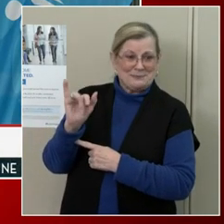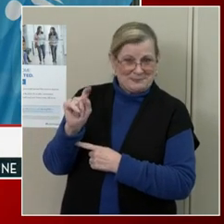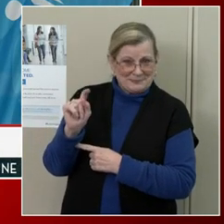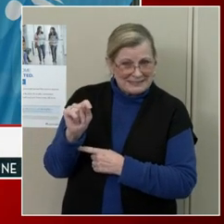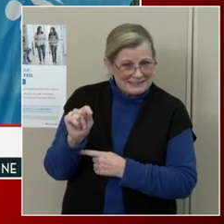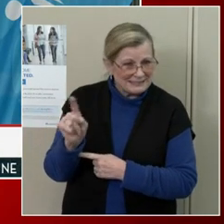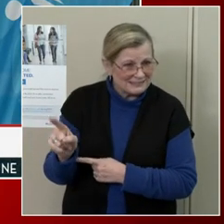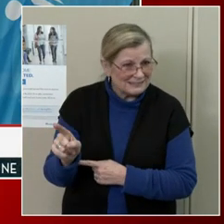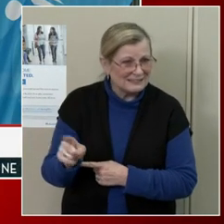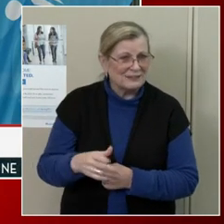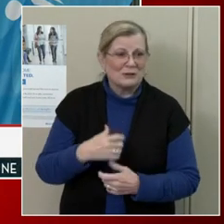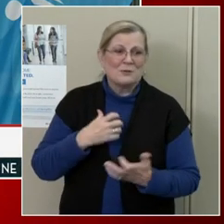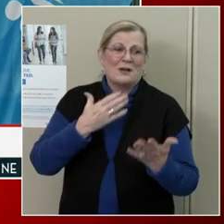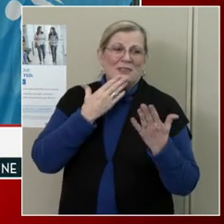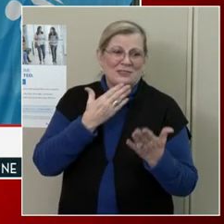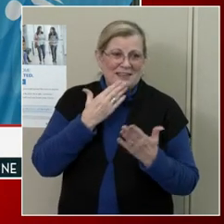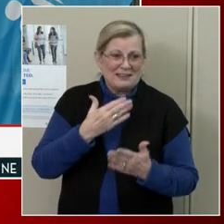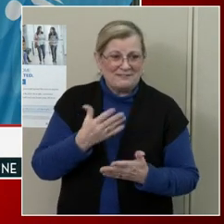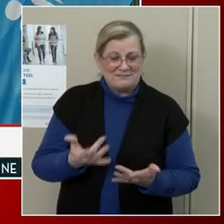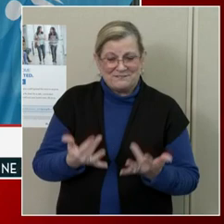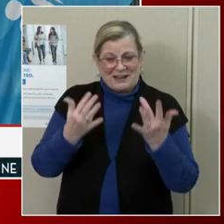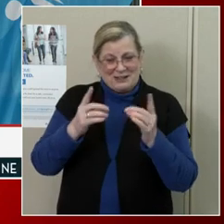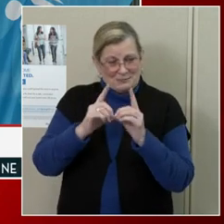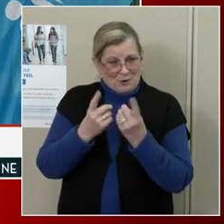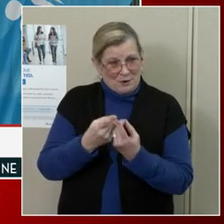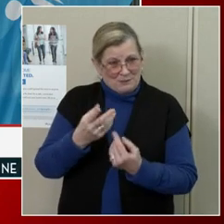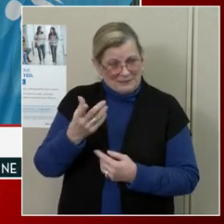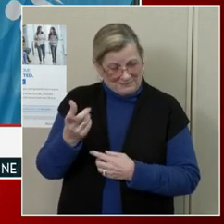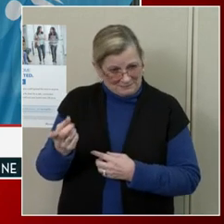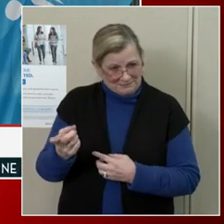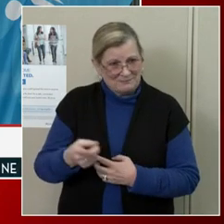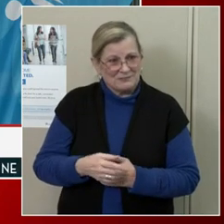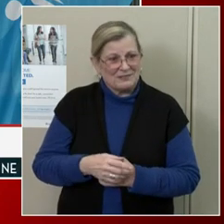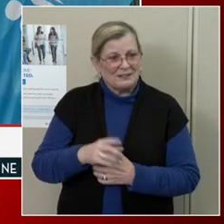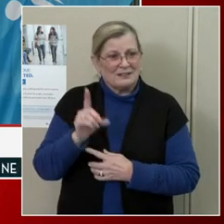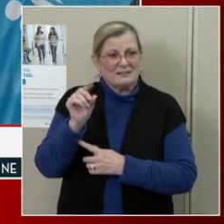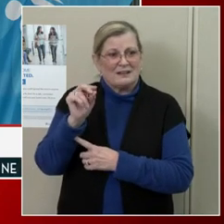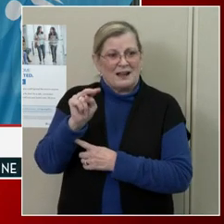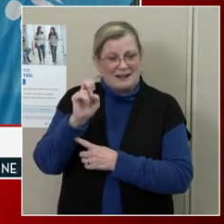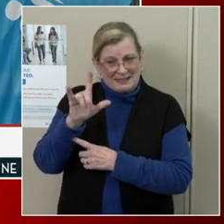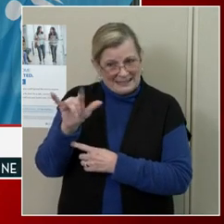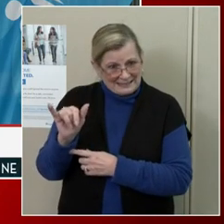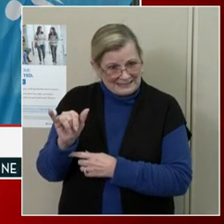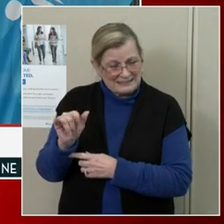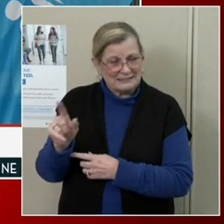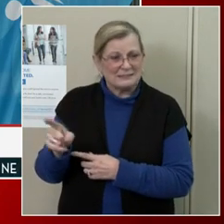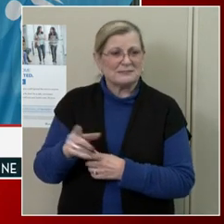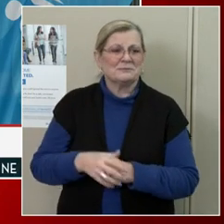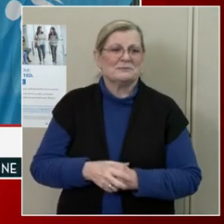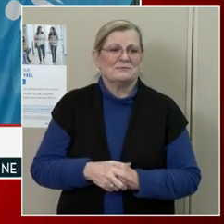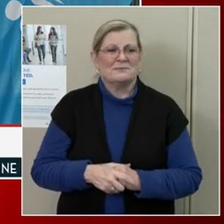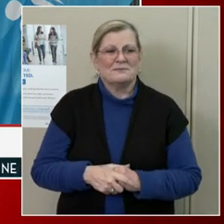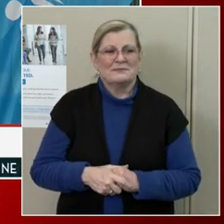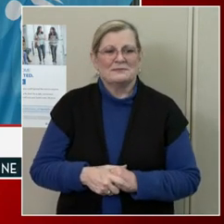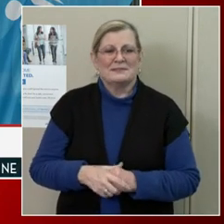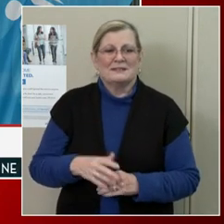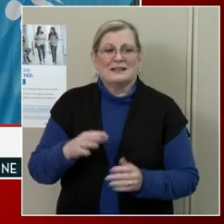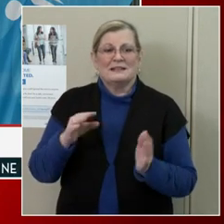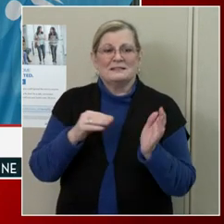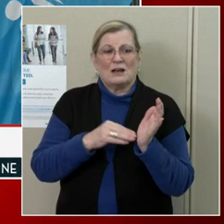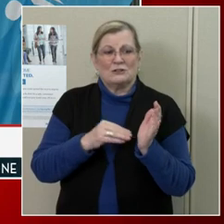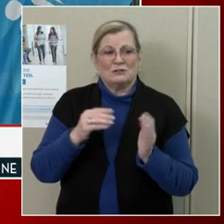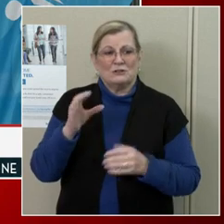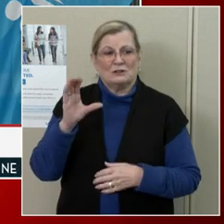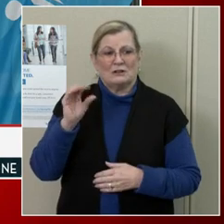fire chief, Chief John Donnelly. I want to also thank Dr. Robert Holman for his partnership.